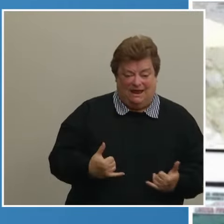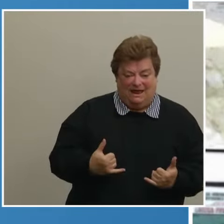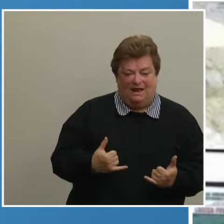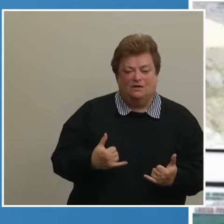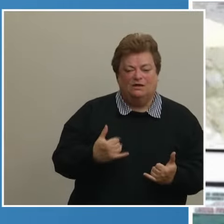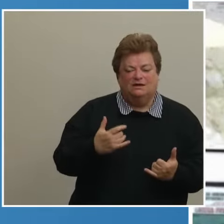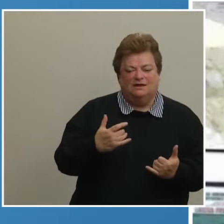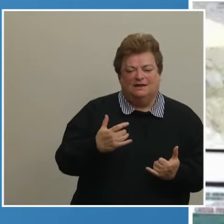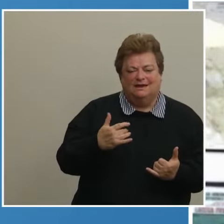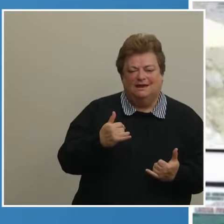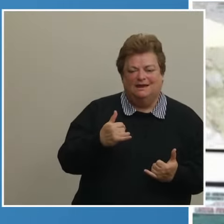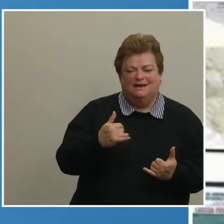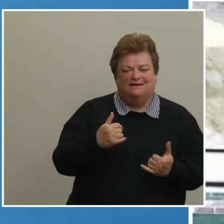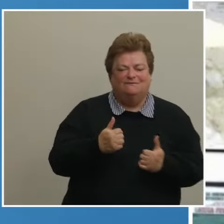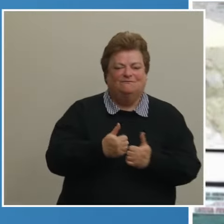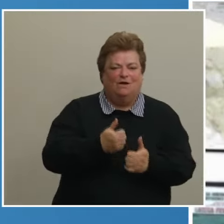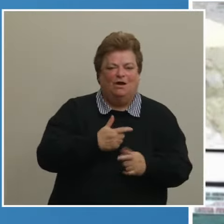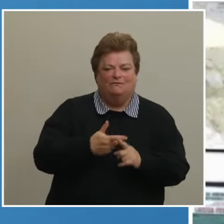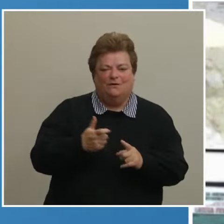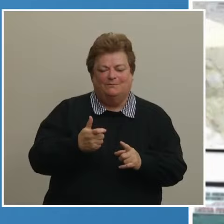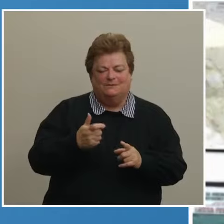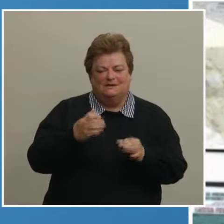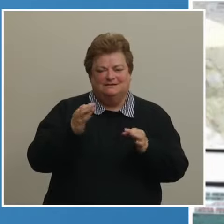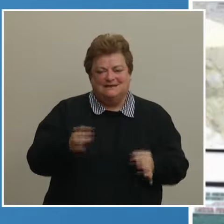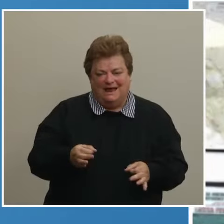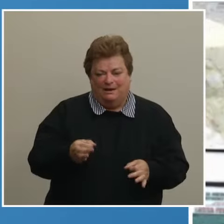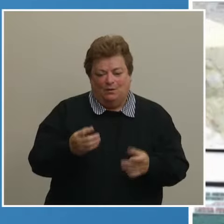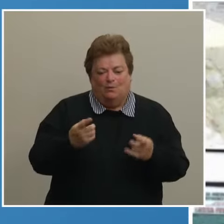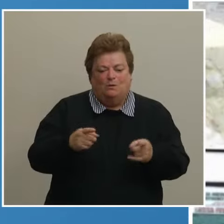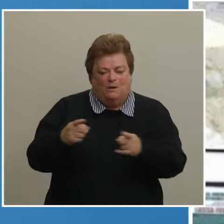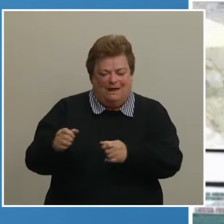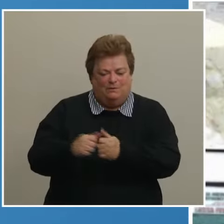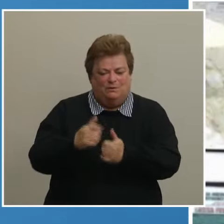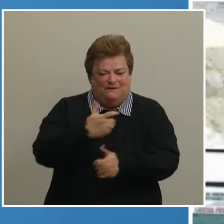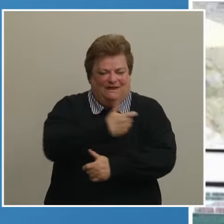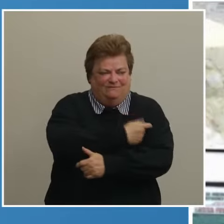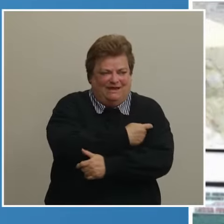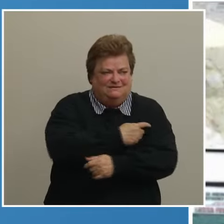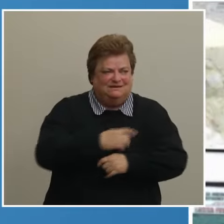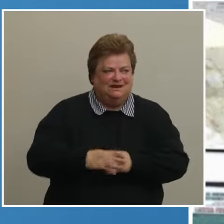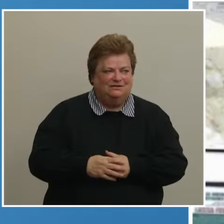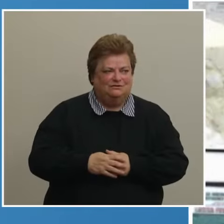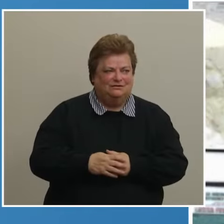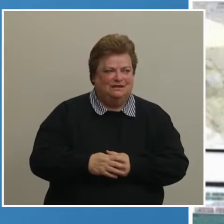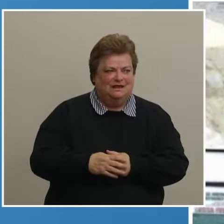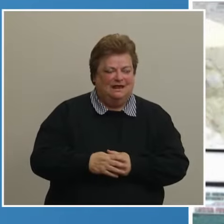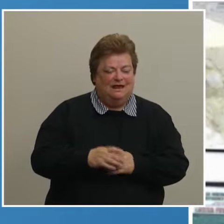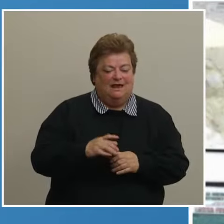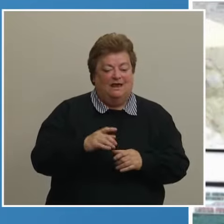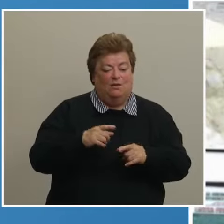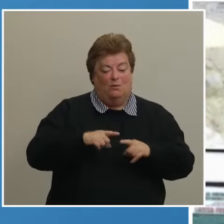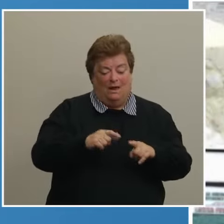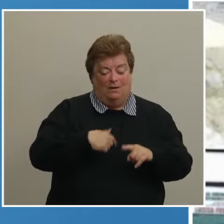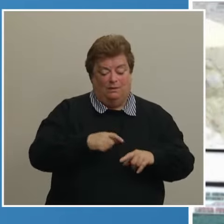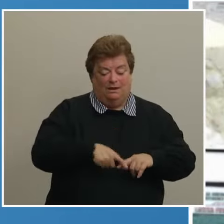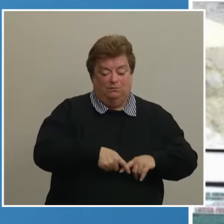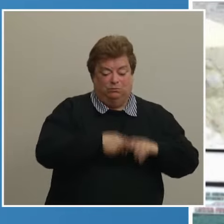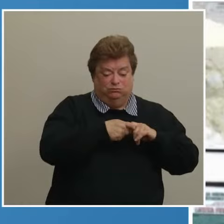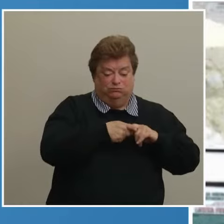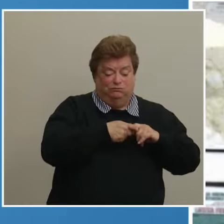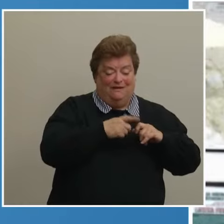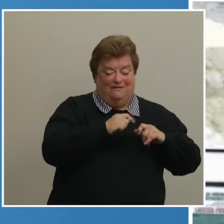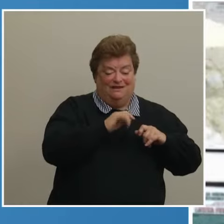to the side of vaccination. What I think we will learn potentially as we pause administration of the